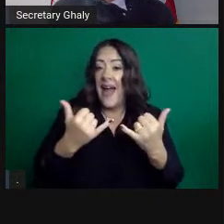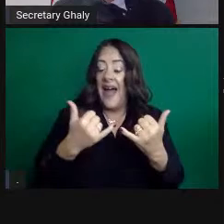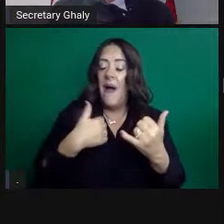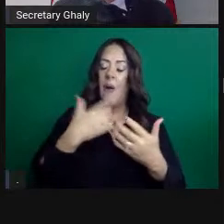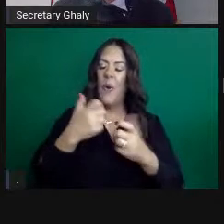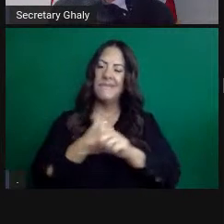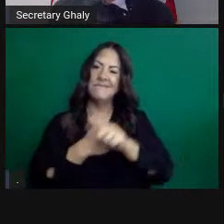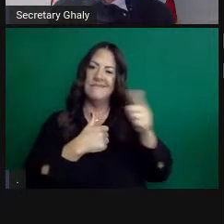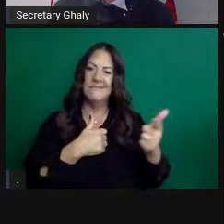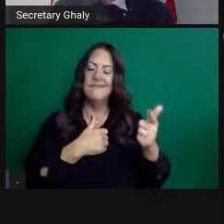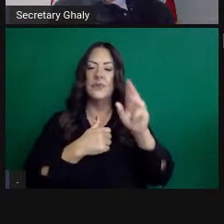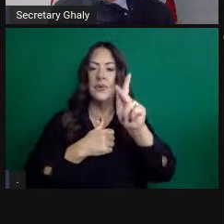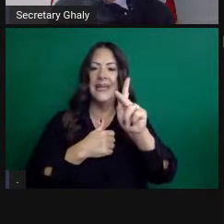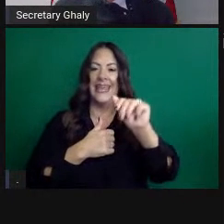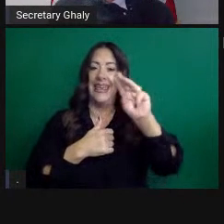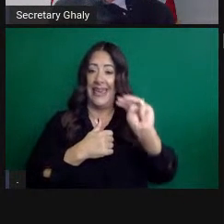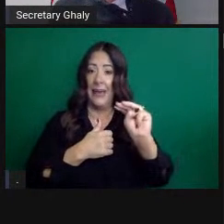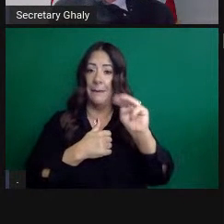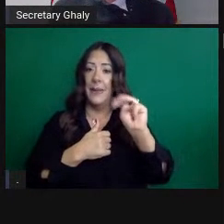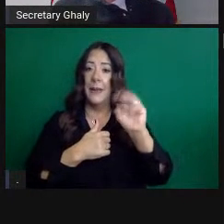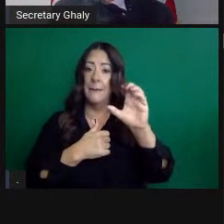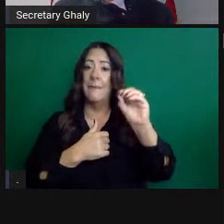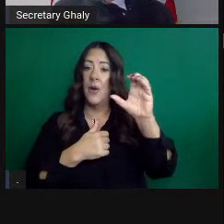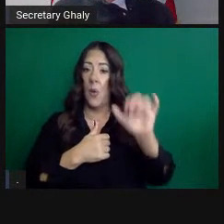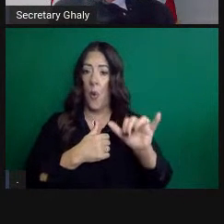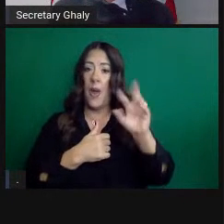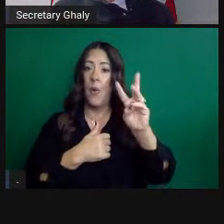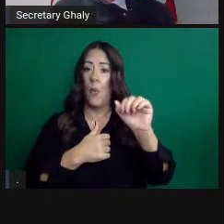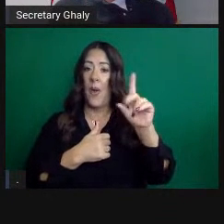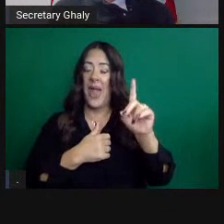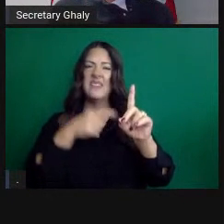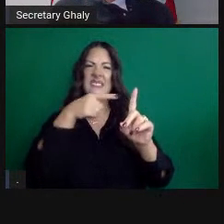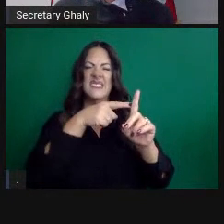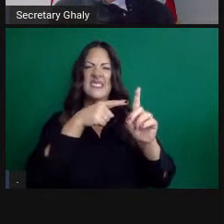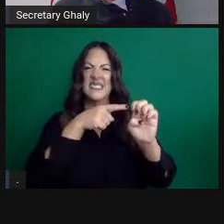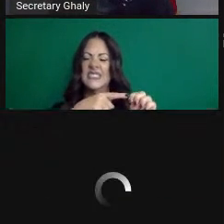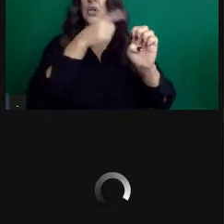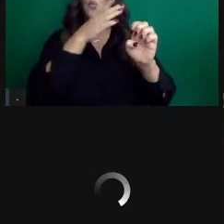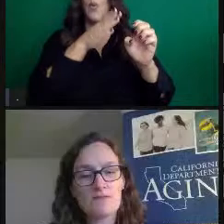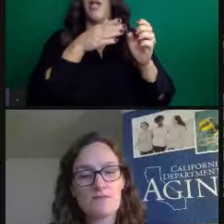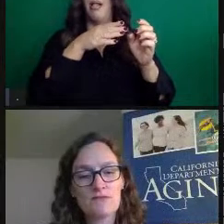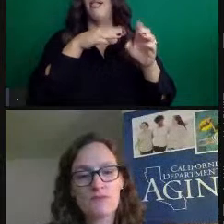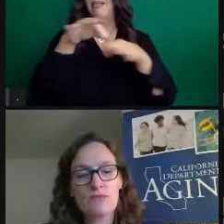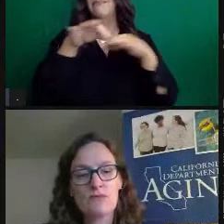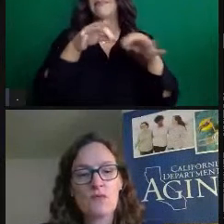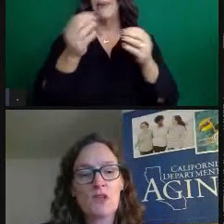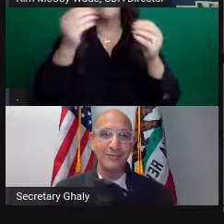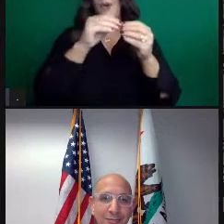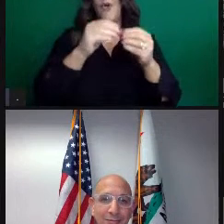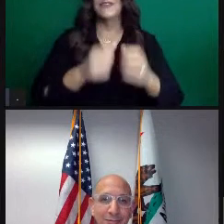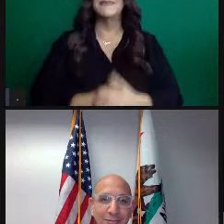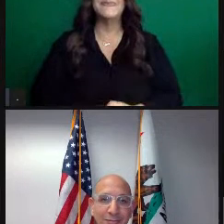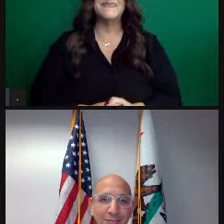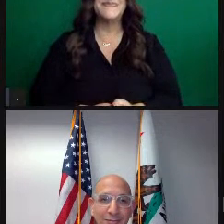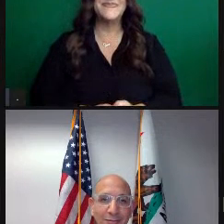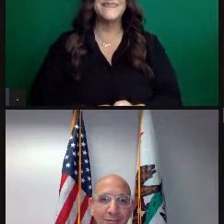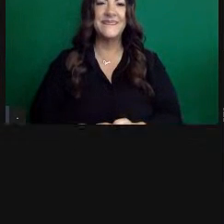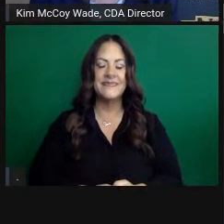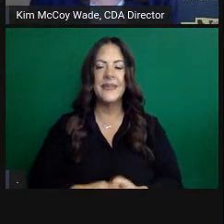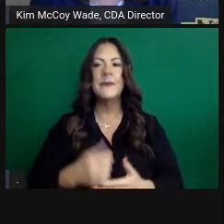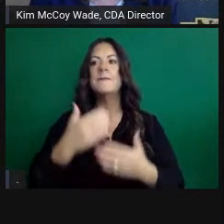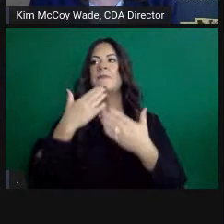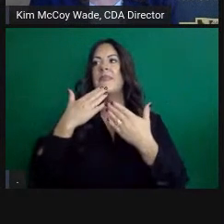Kim McCoy-Wade to shepherd us through some additional parts of the presentation. Next slide. Thank